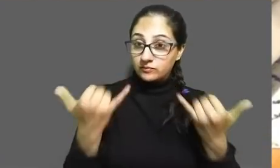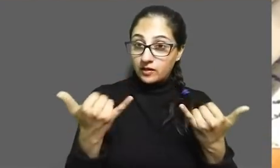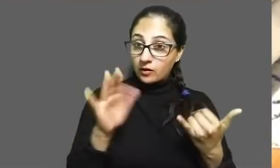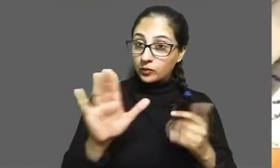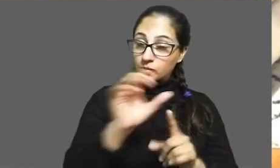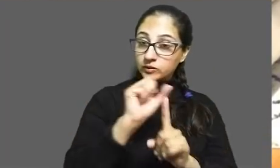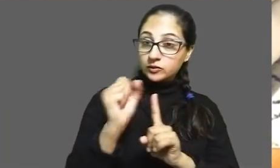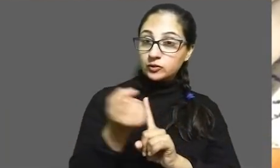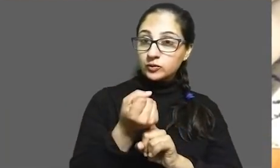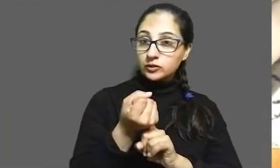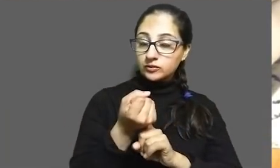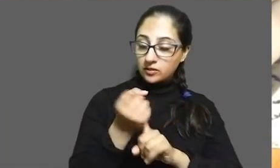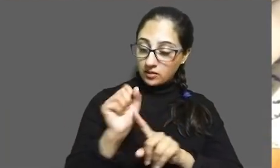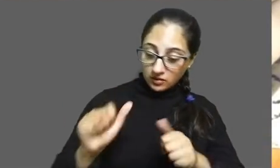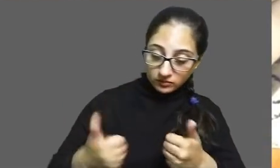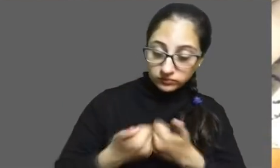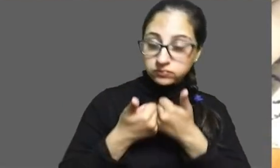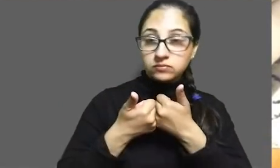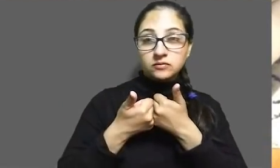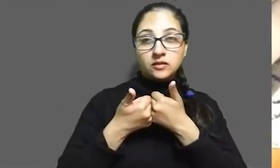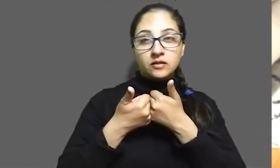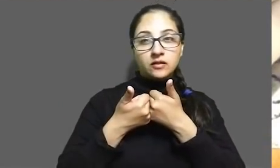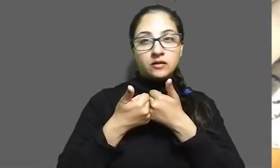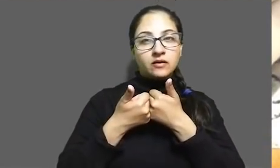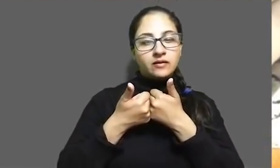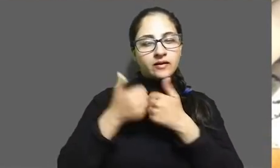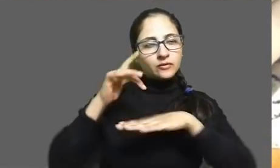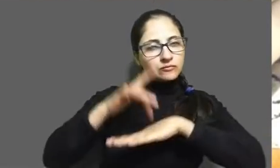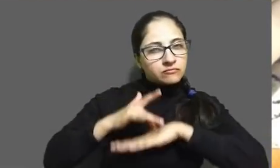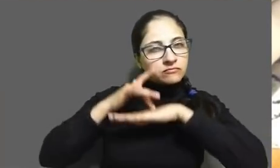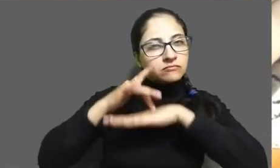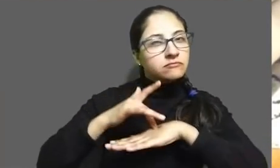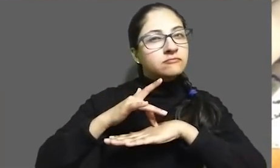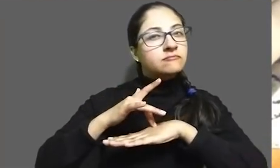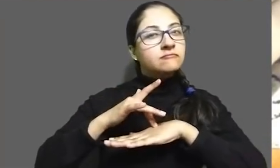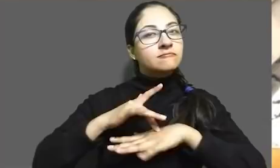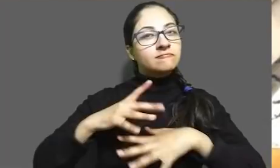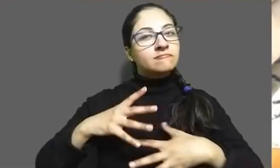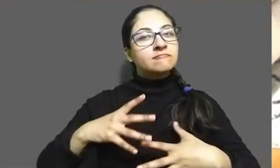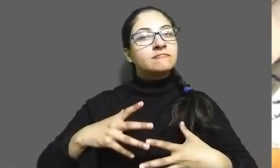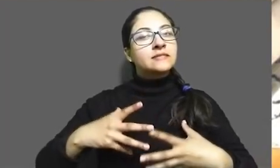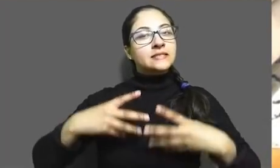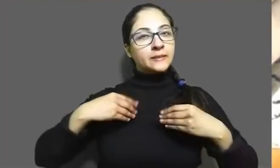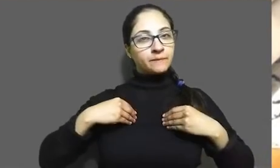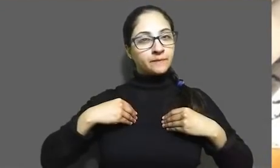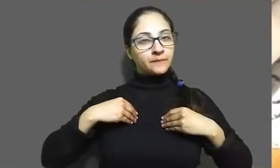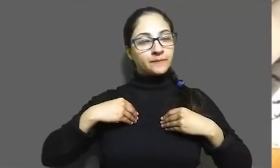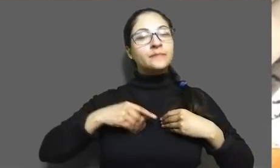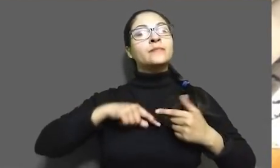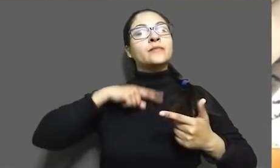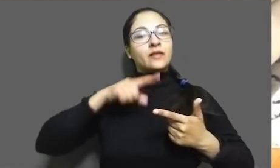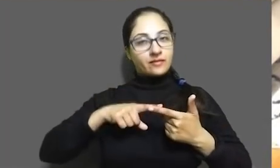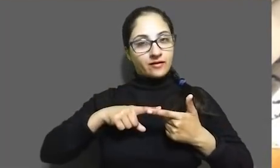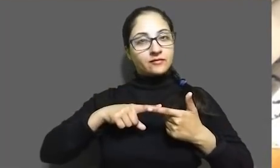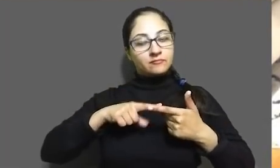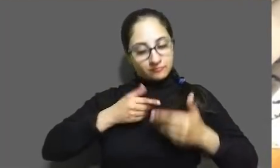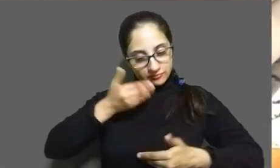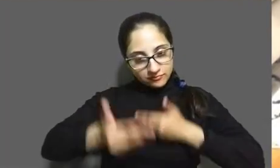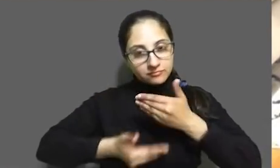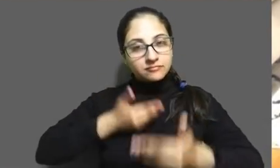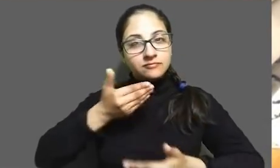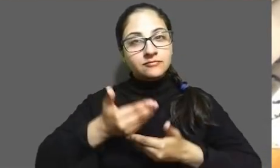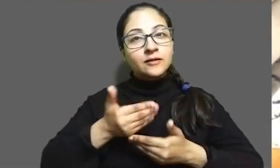this challenging time, accept and embrace all the feelings you are going through. Try and find meaning in your